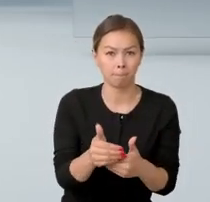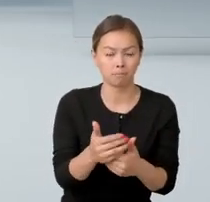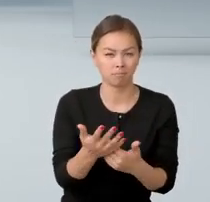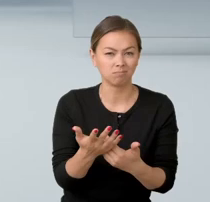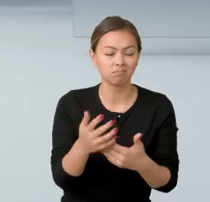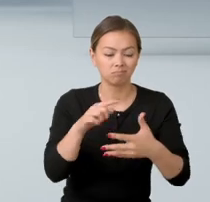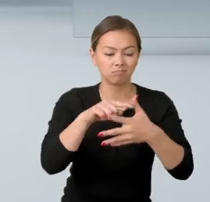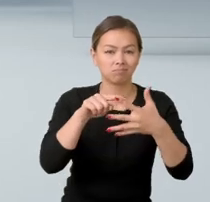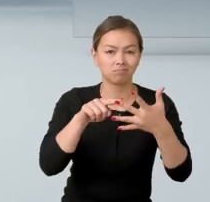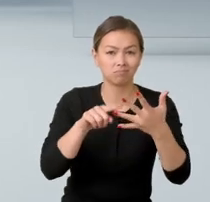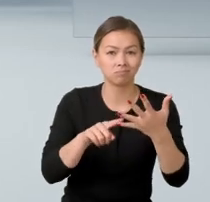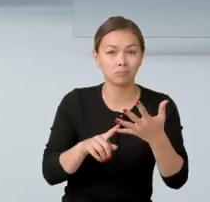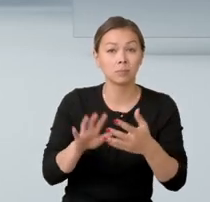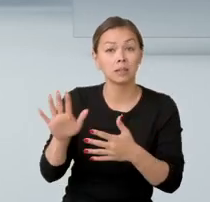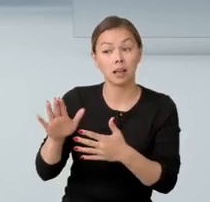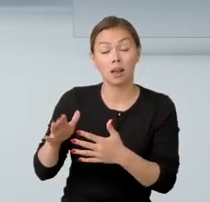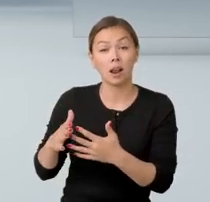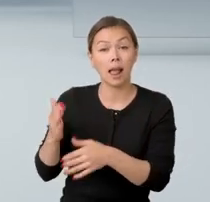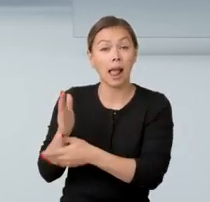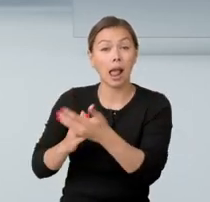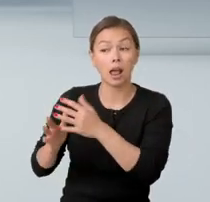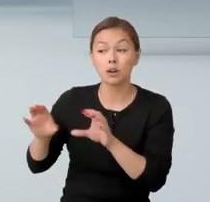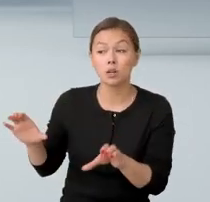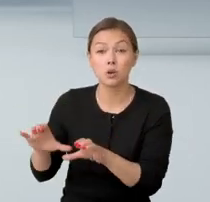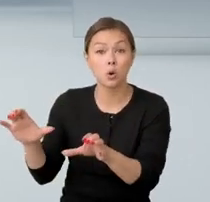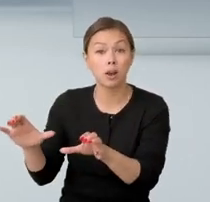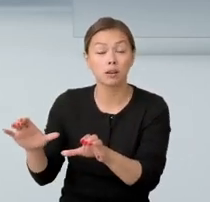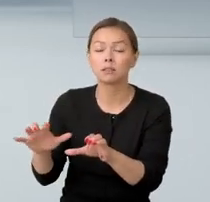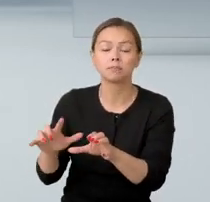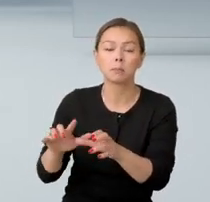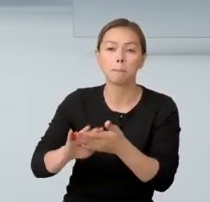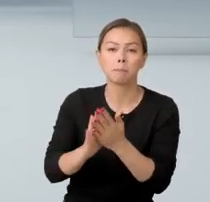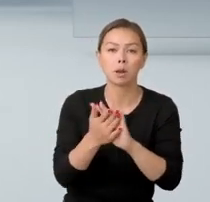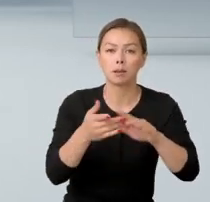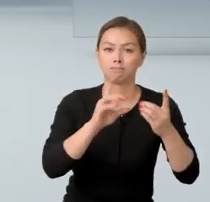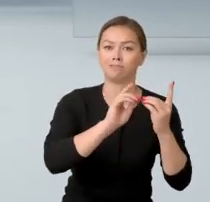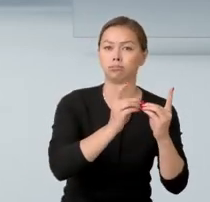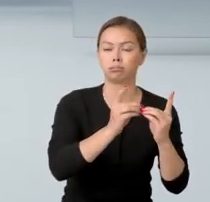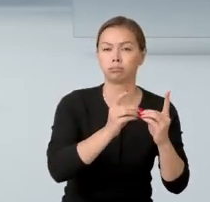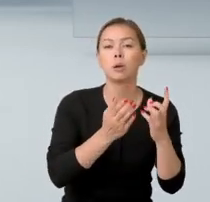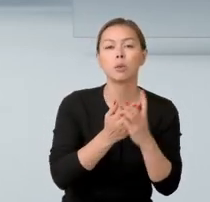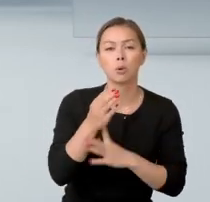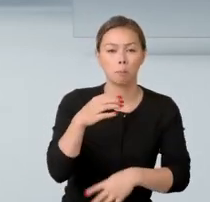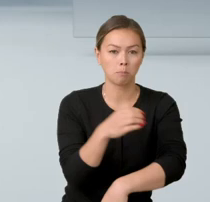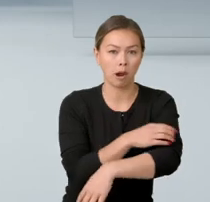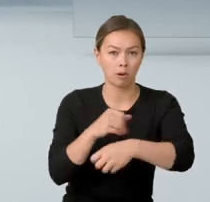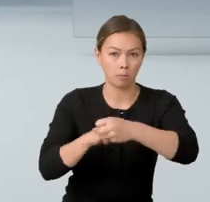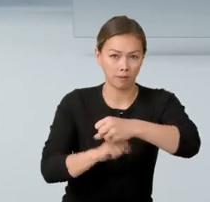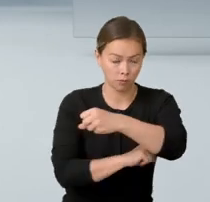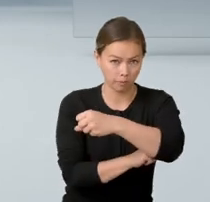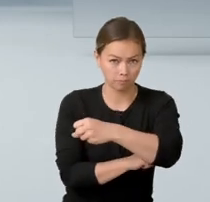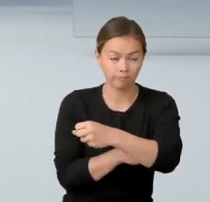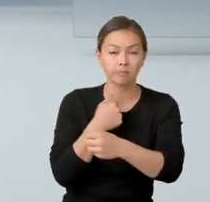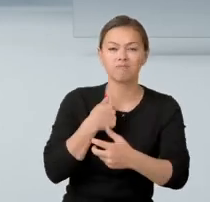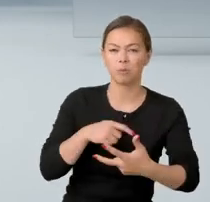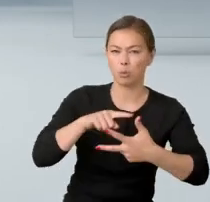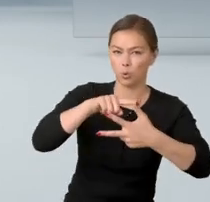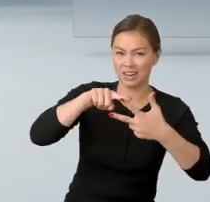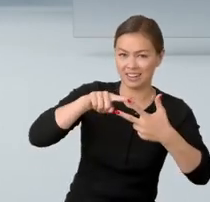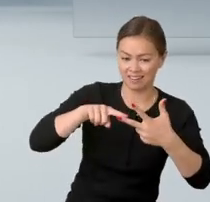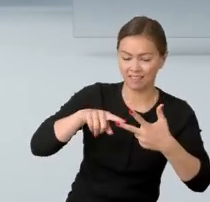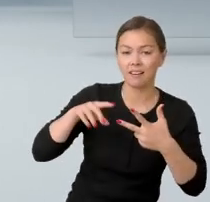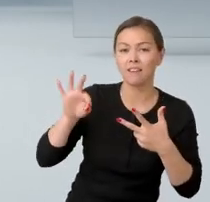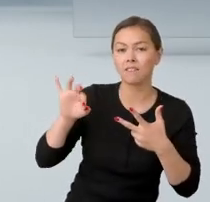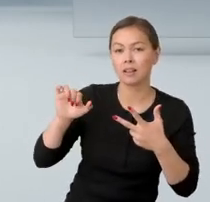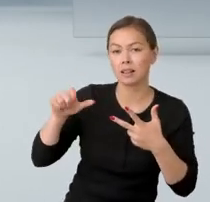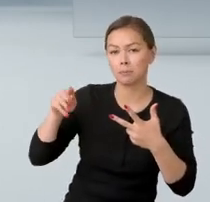to digitalize manual process using Power Platform I will talk about three of these five steps and Philippe will